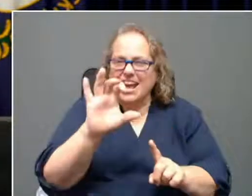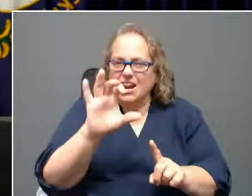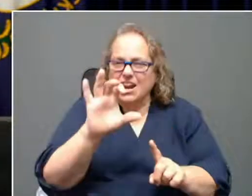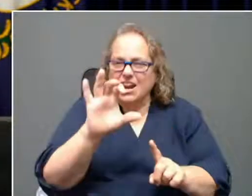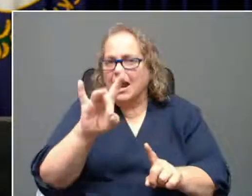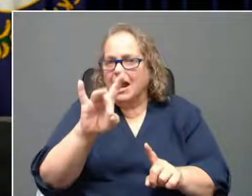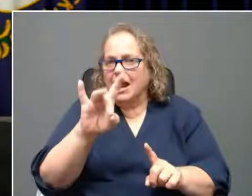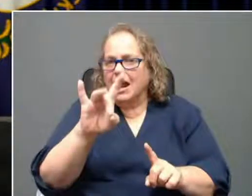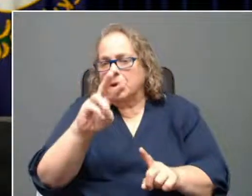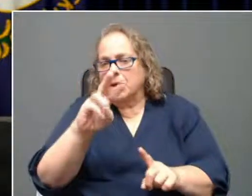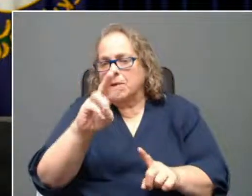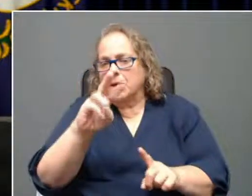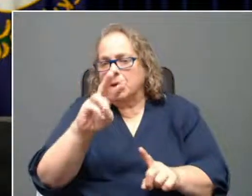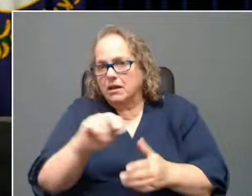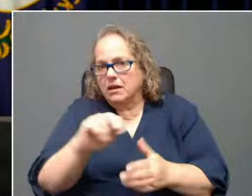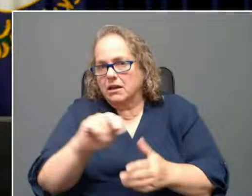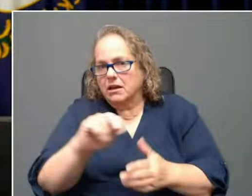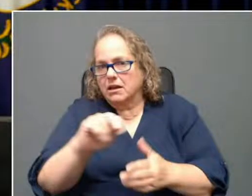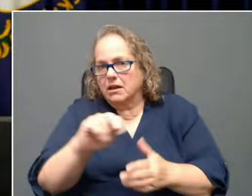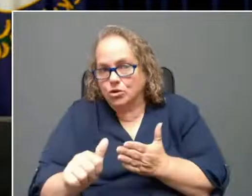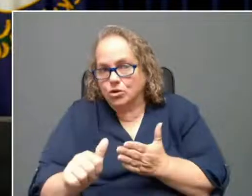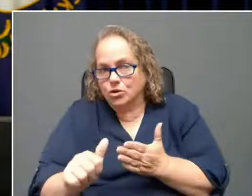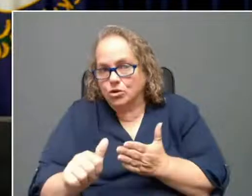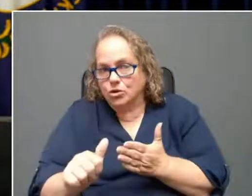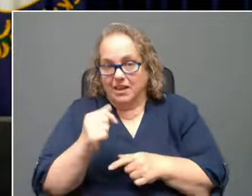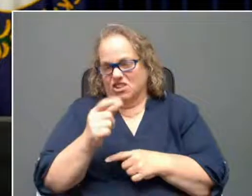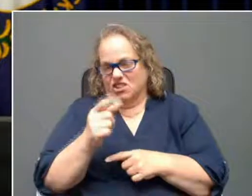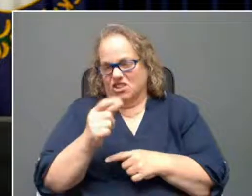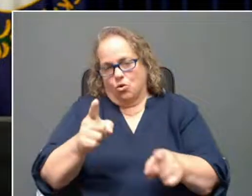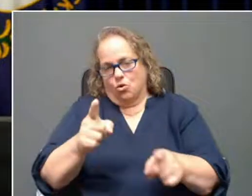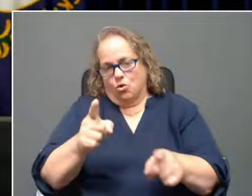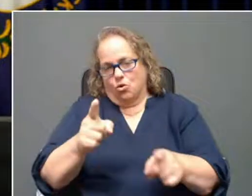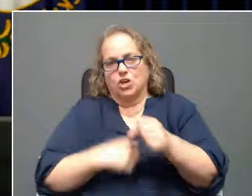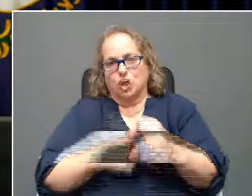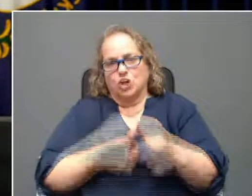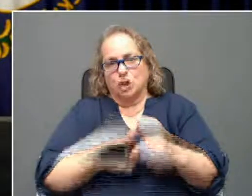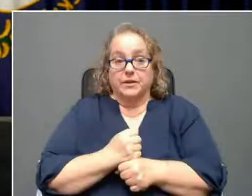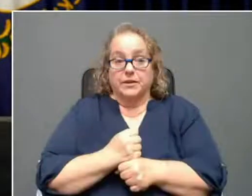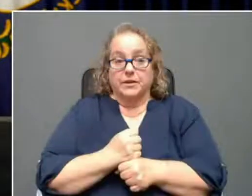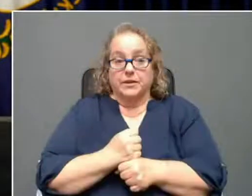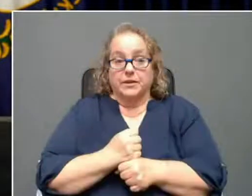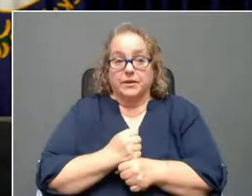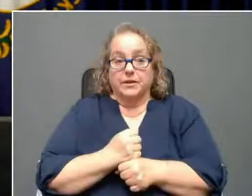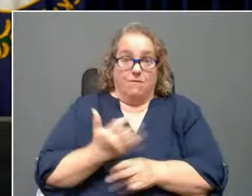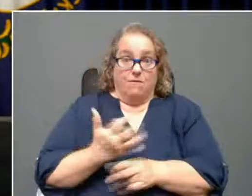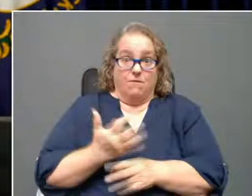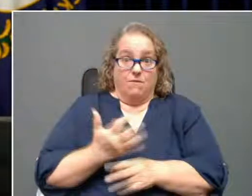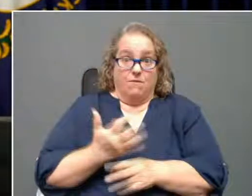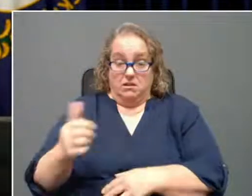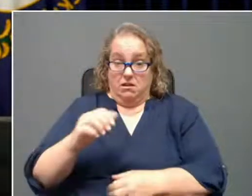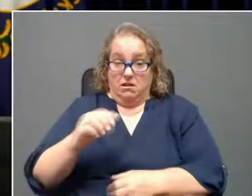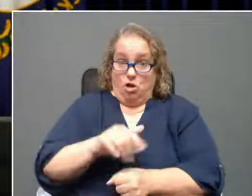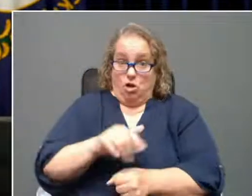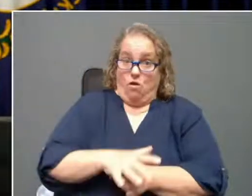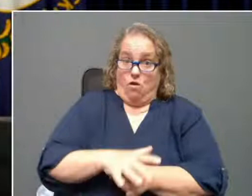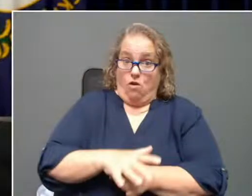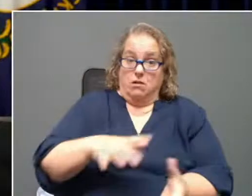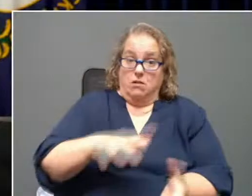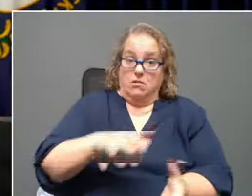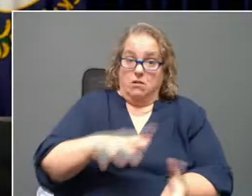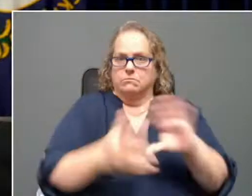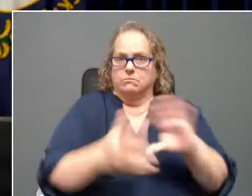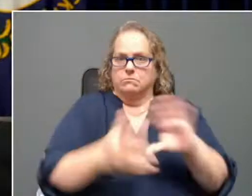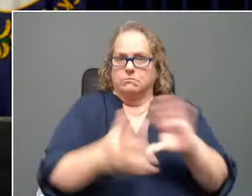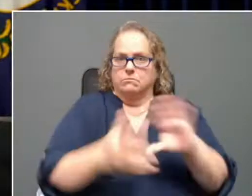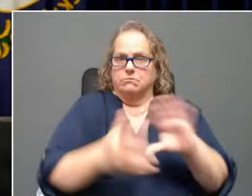a calendar year. Like everything else, 2020, we saw contract awards drop to about